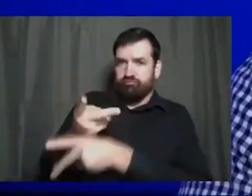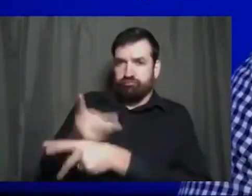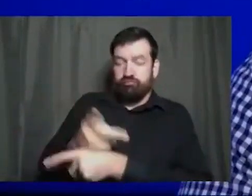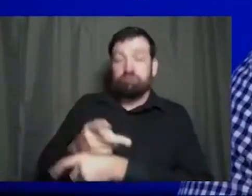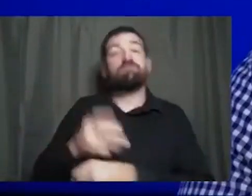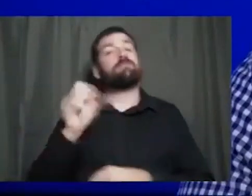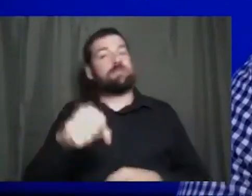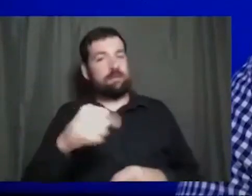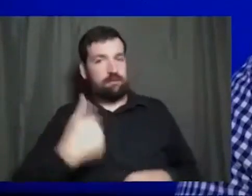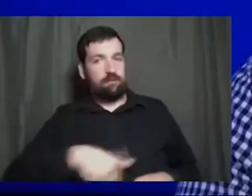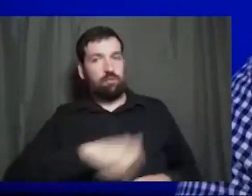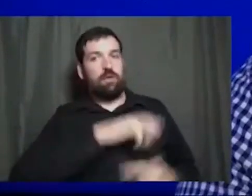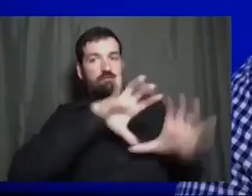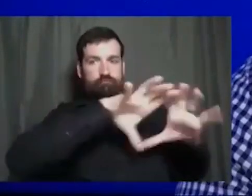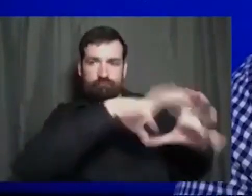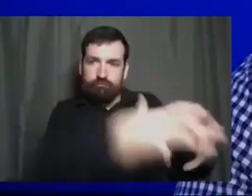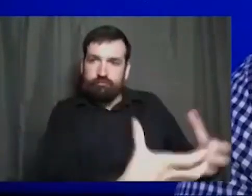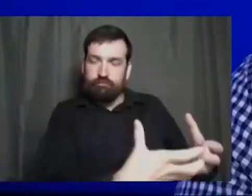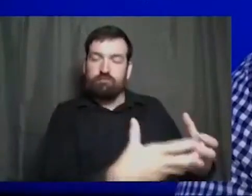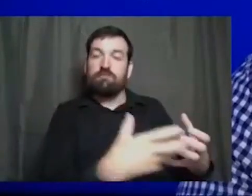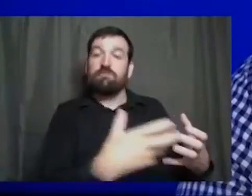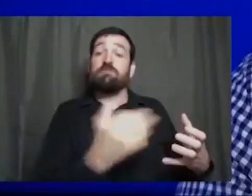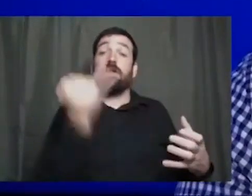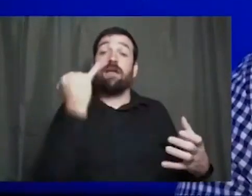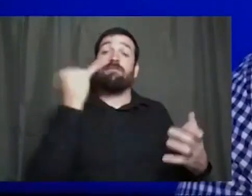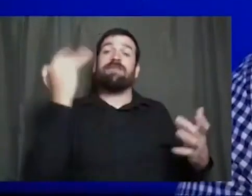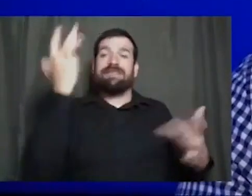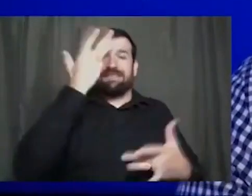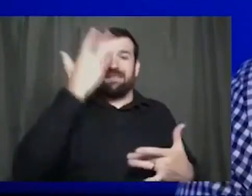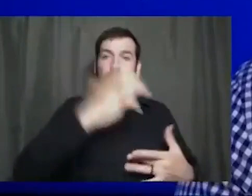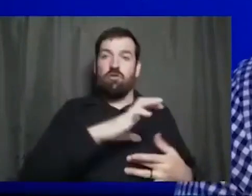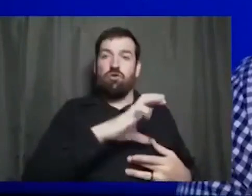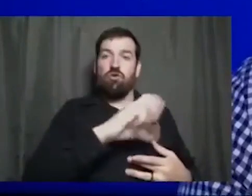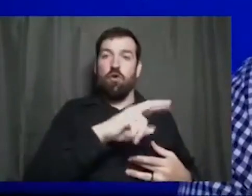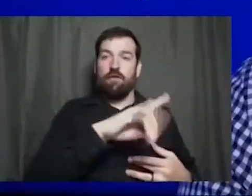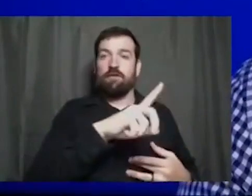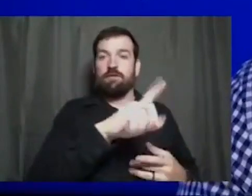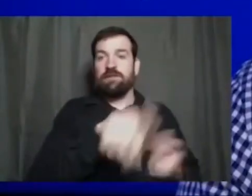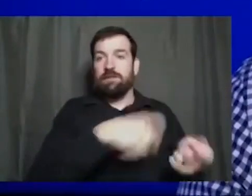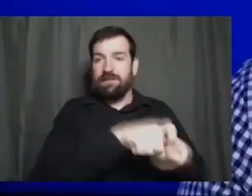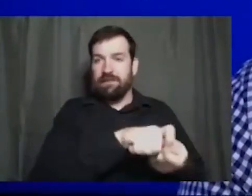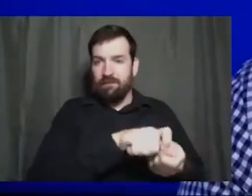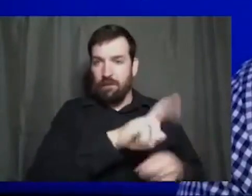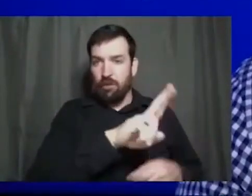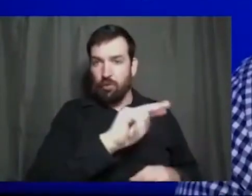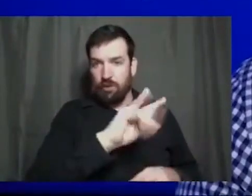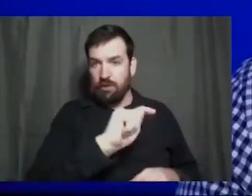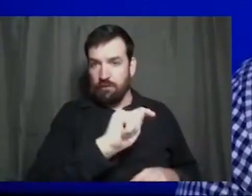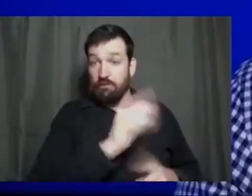our patients who are sick with COVID to specific units. Part of that is operational because we